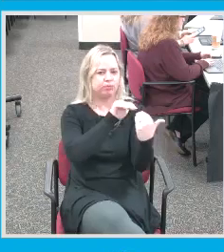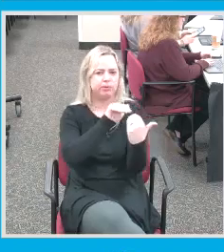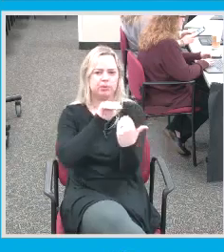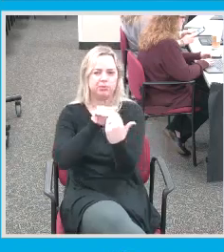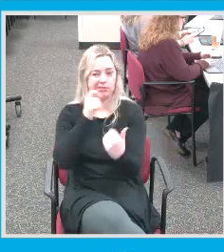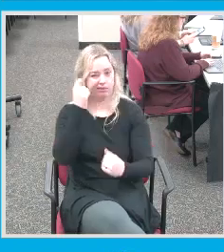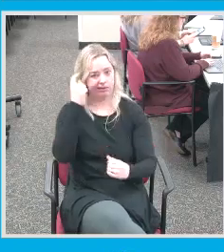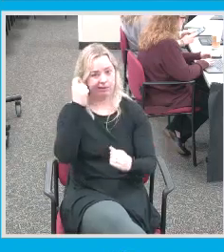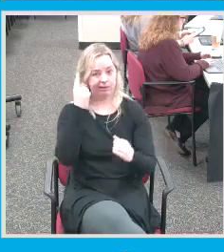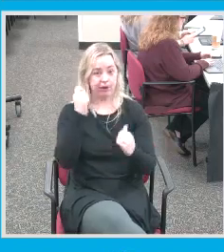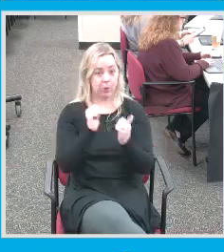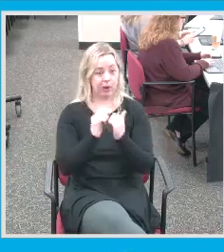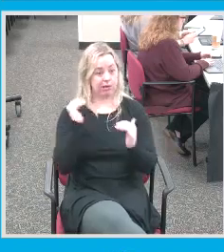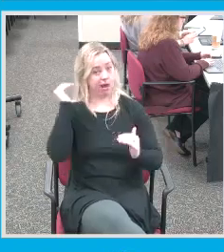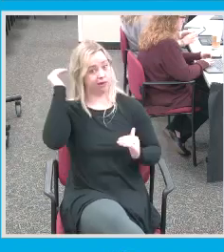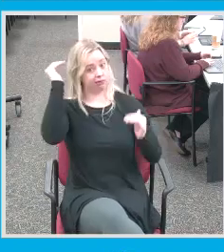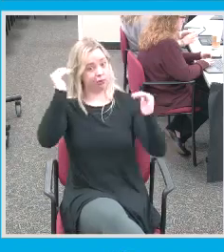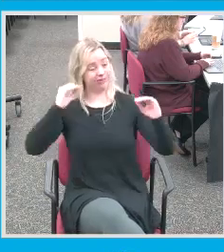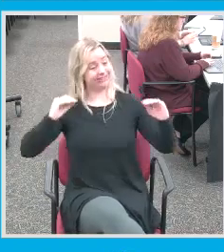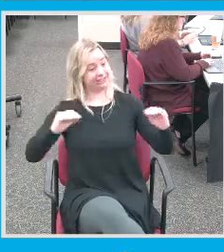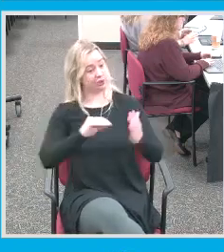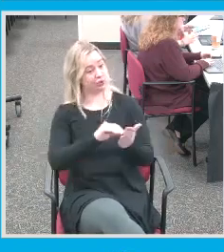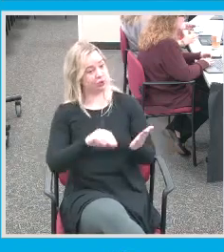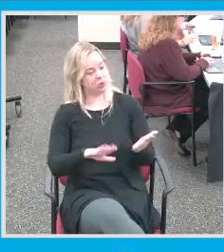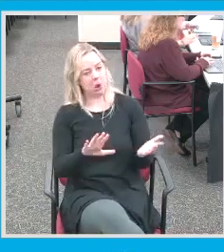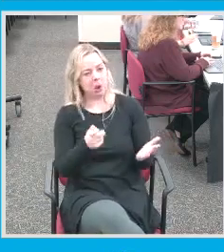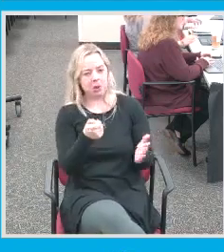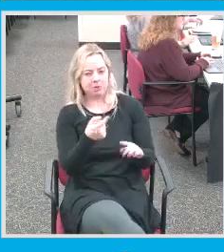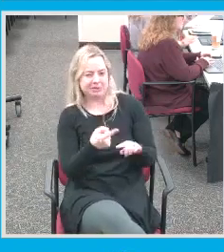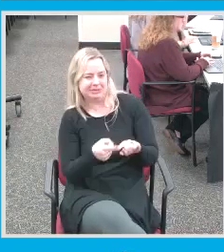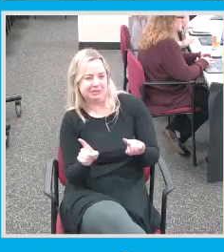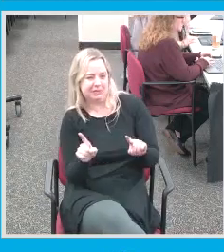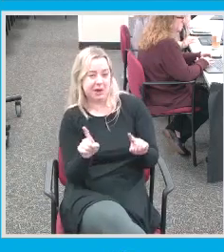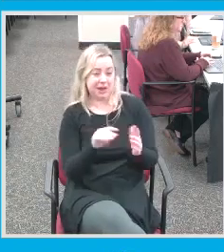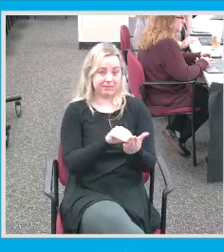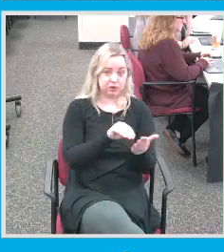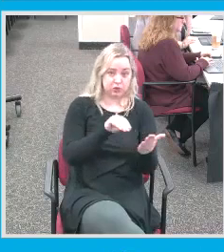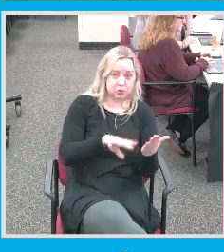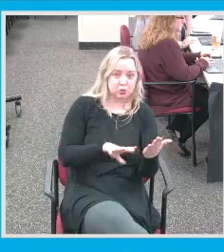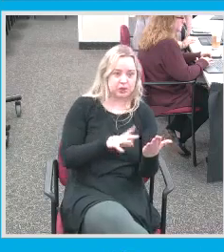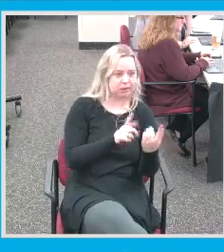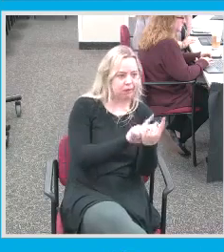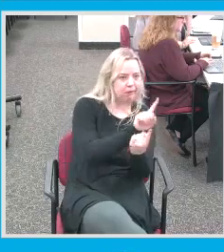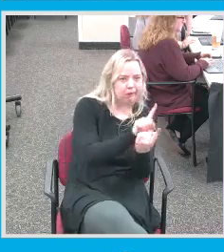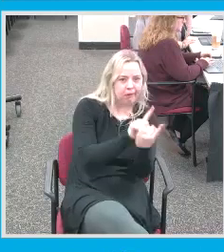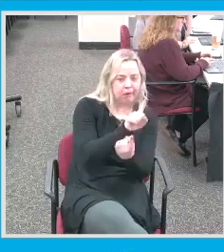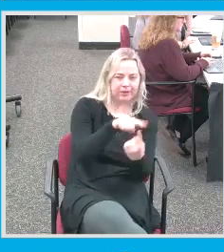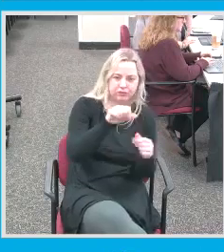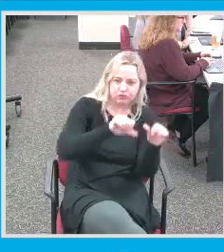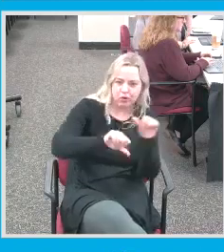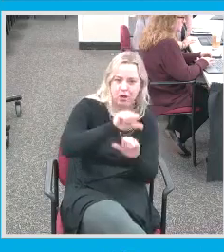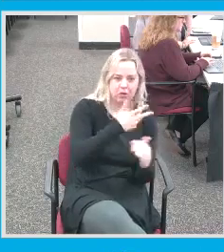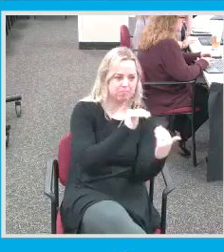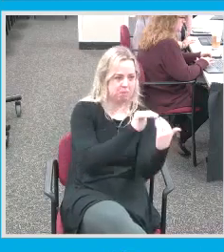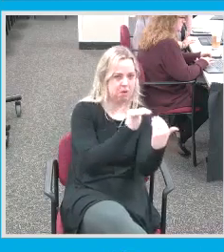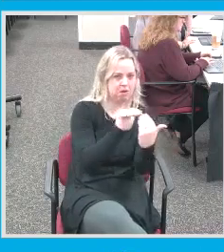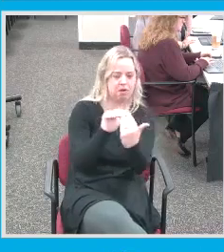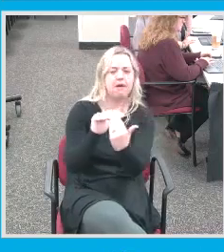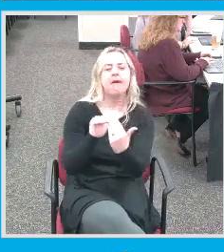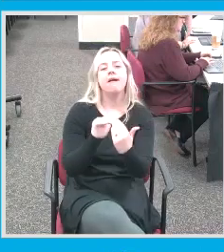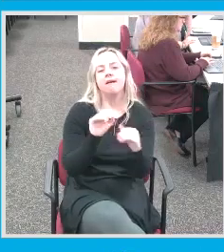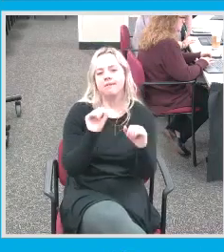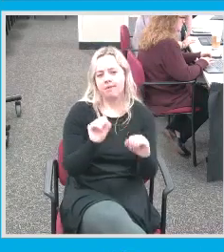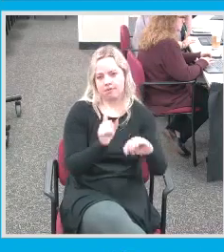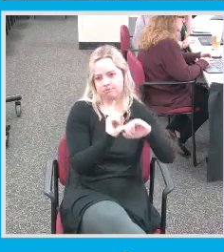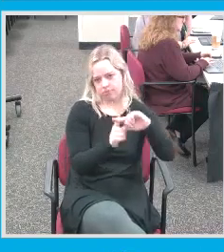adults presenting to the students, and so having the students collaborate with one another can make a positive